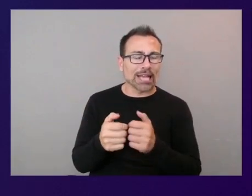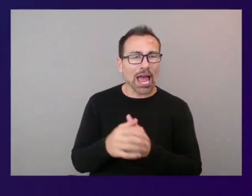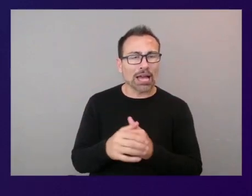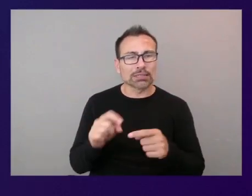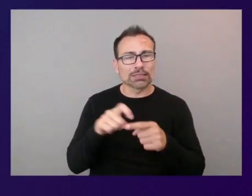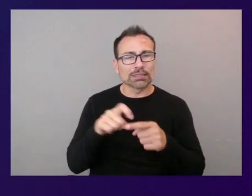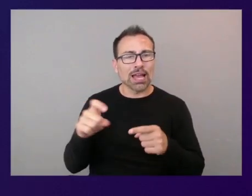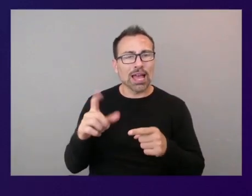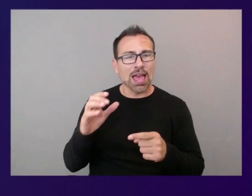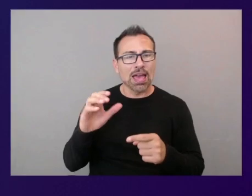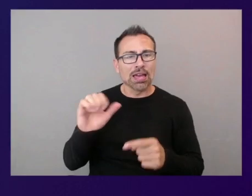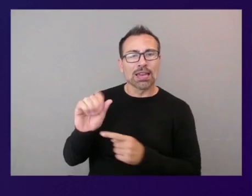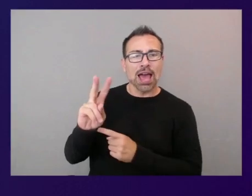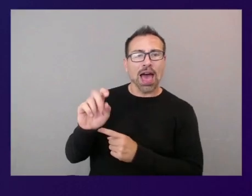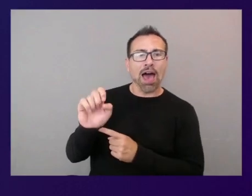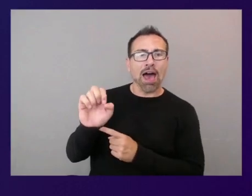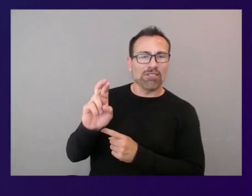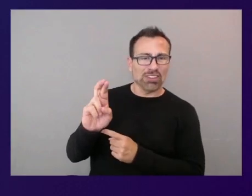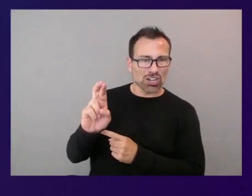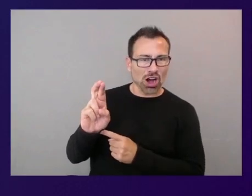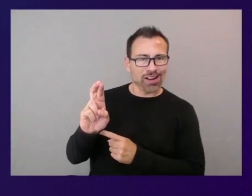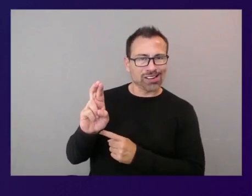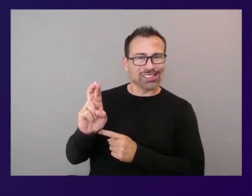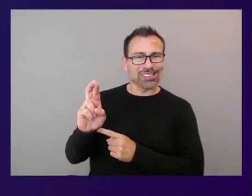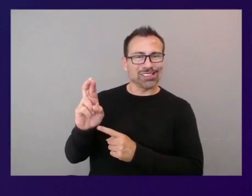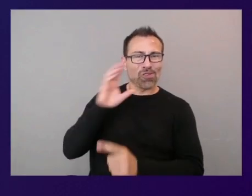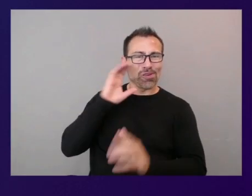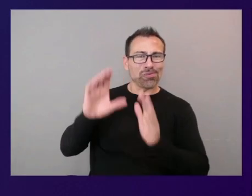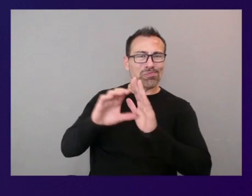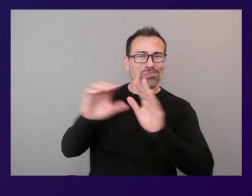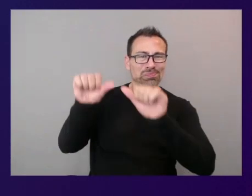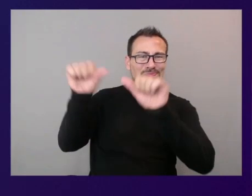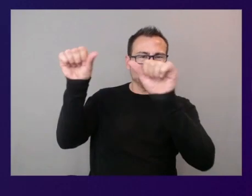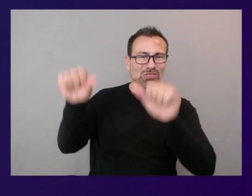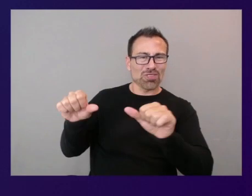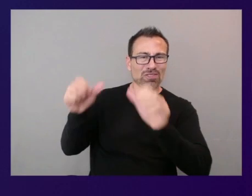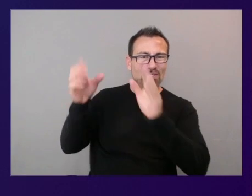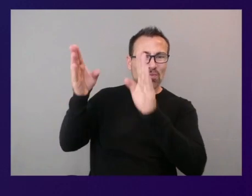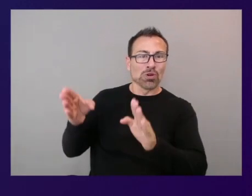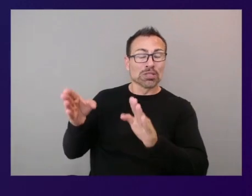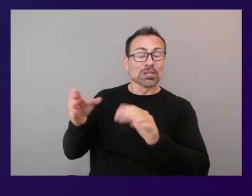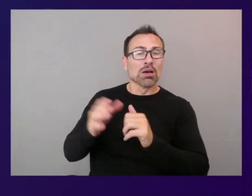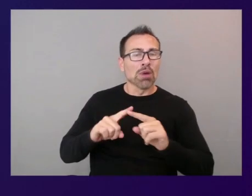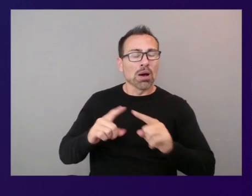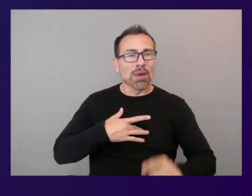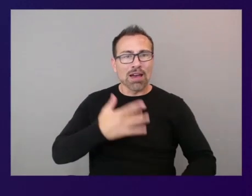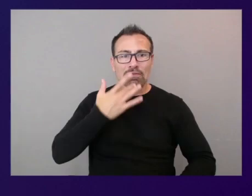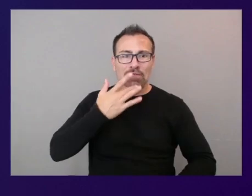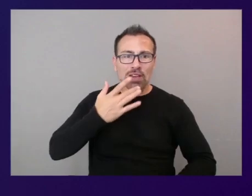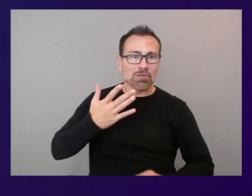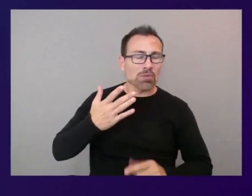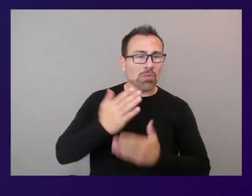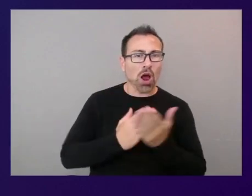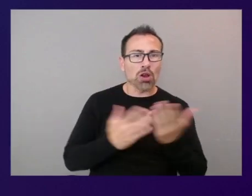able to see those avatars become real humans when I went to reInvent and got to meet folks in person.